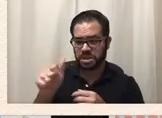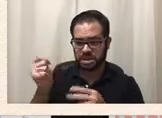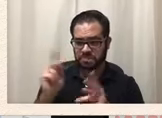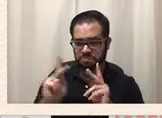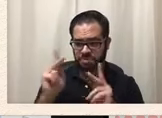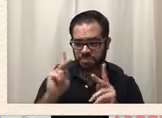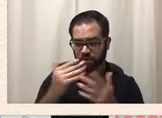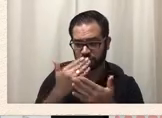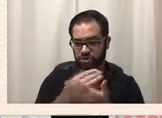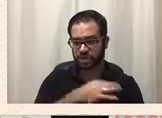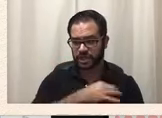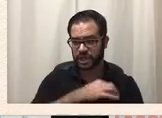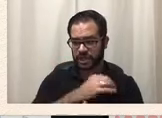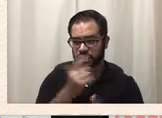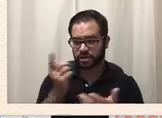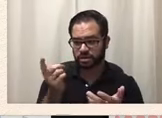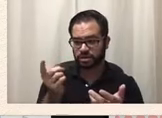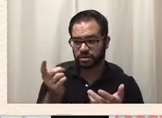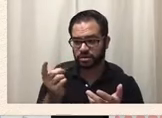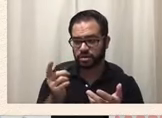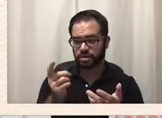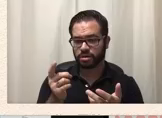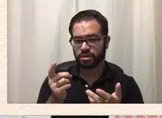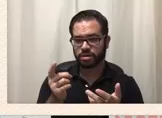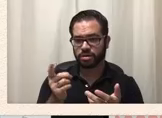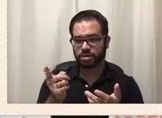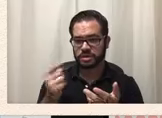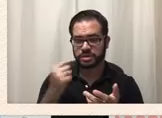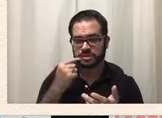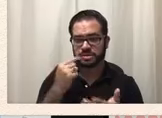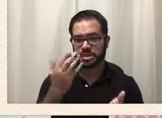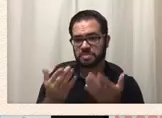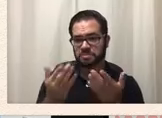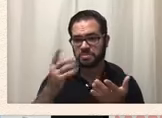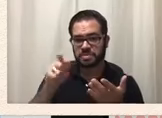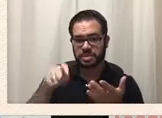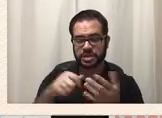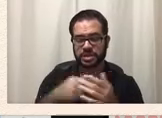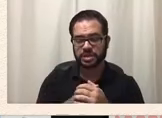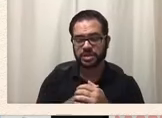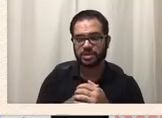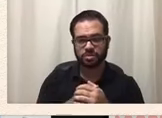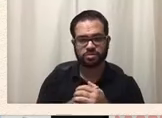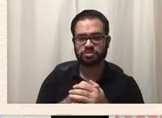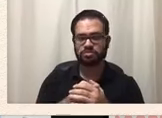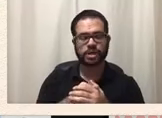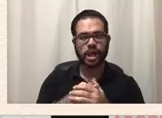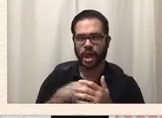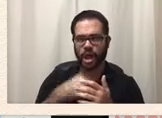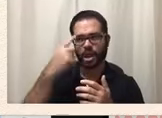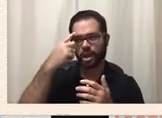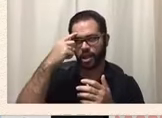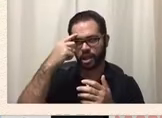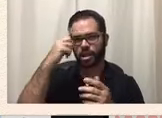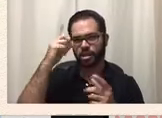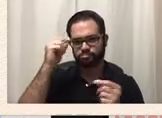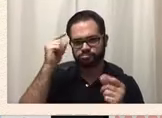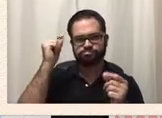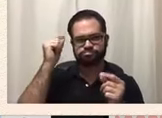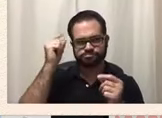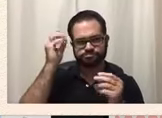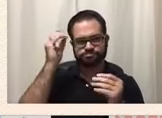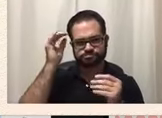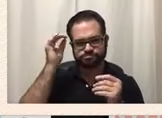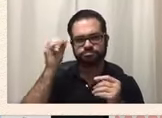any homeowners that you might know that would need some help?" And of course, all the bells and whistles were going off in my head, and I was able to